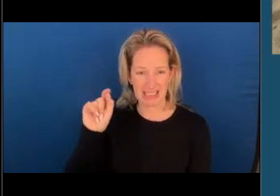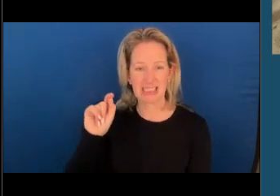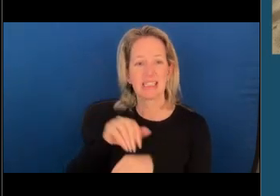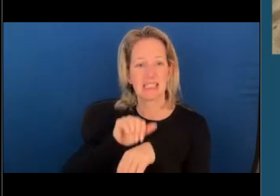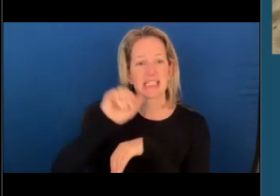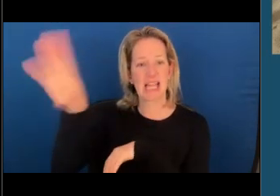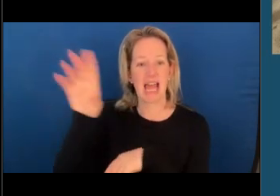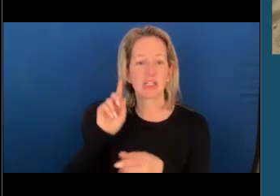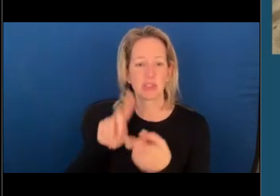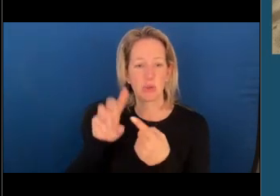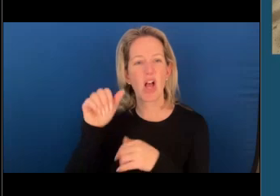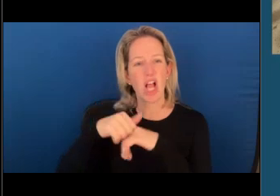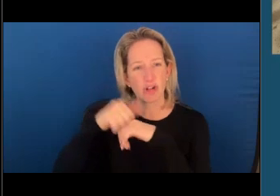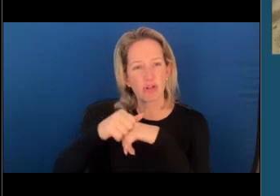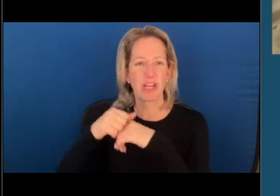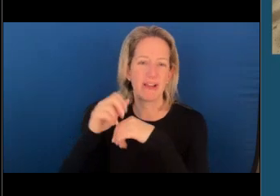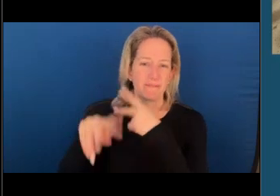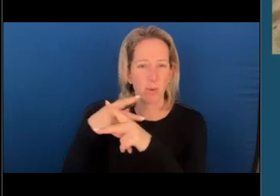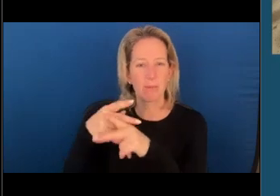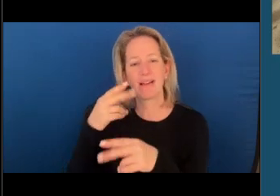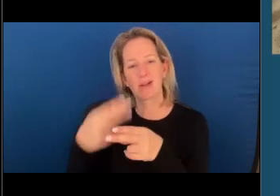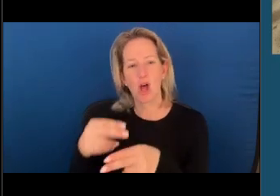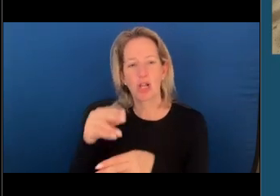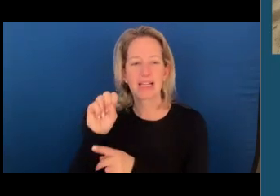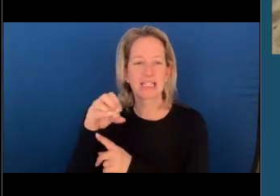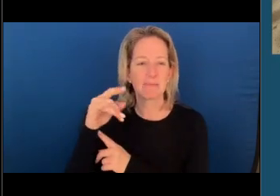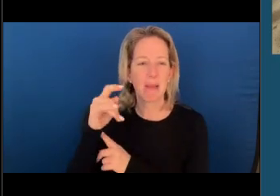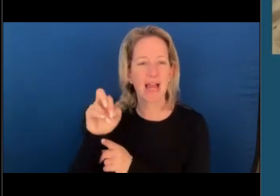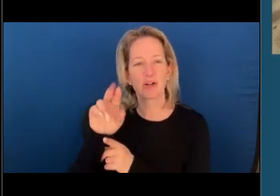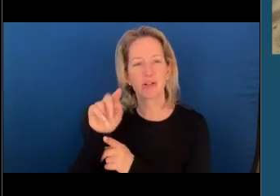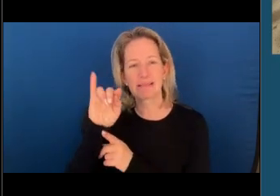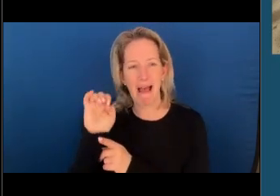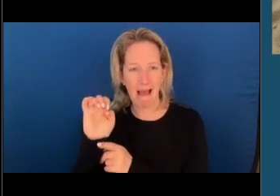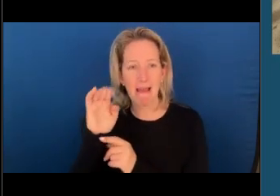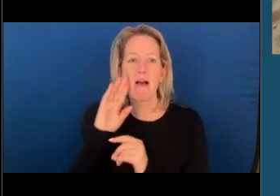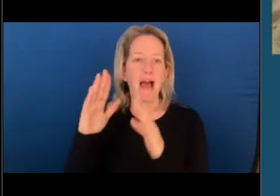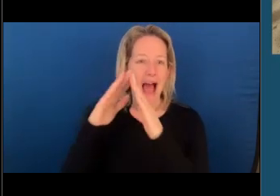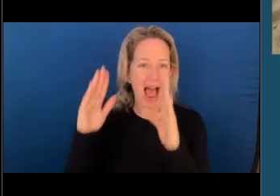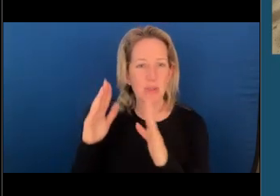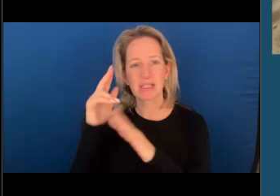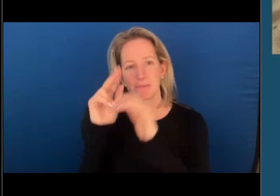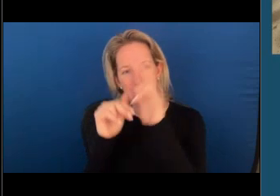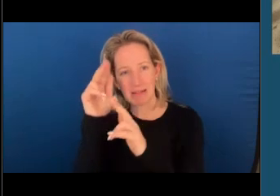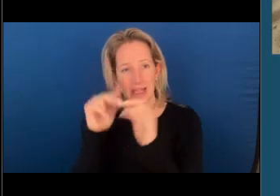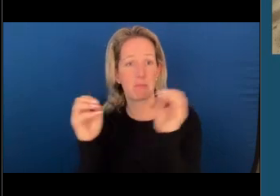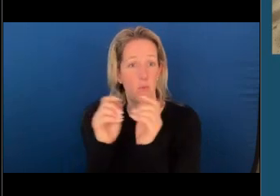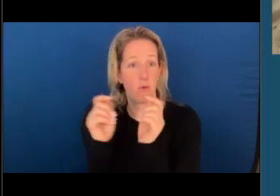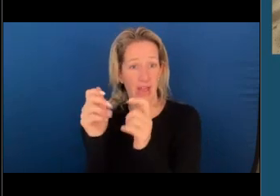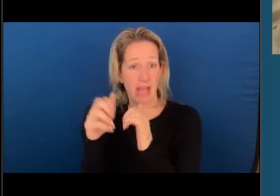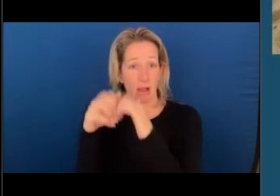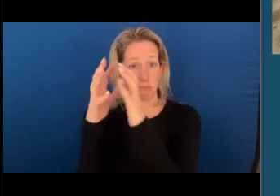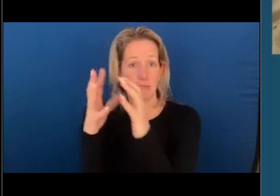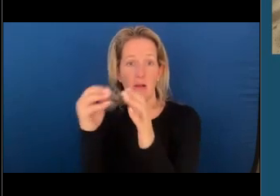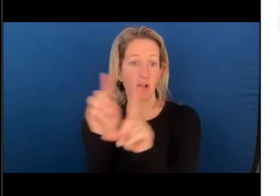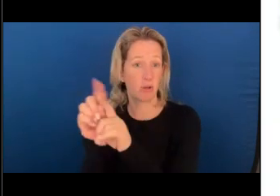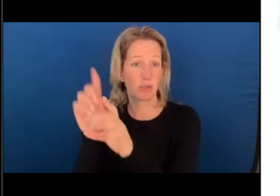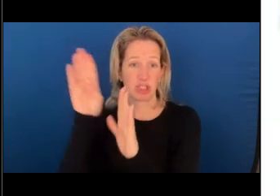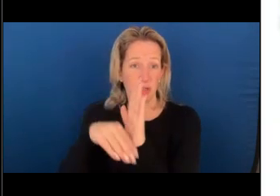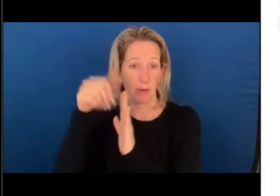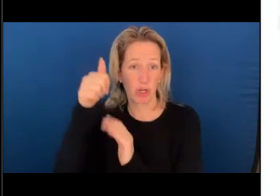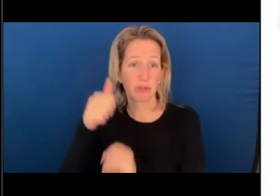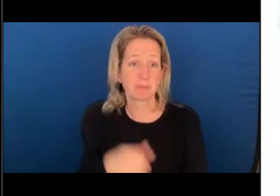spider ties, which would make building, housing and buildings quicker and cheaper. Next slide. And